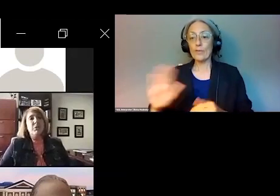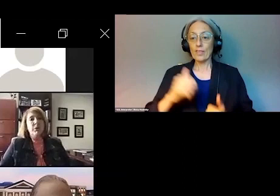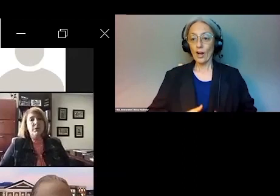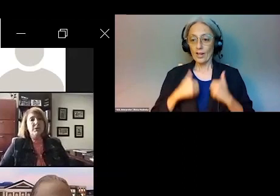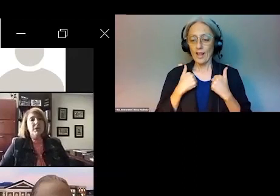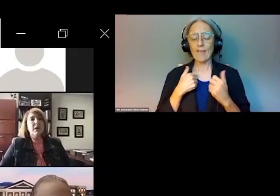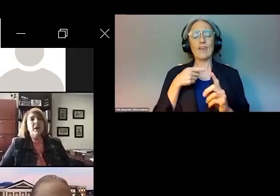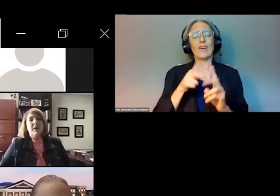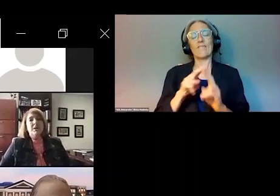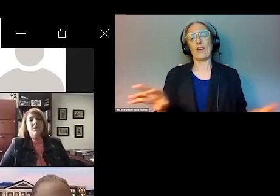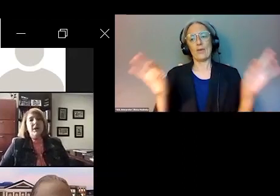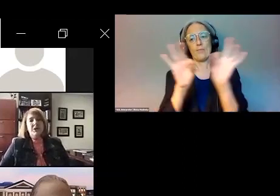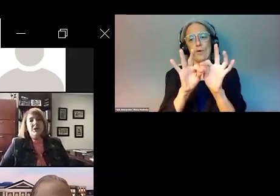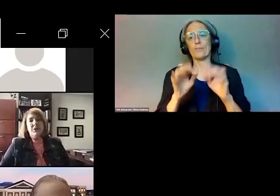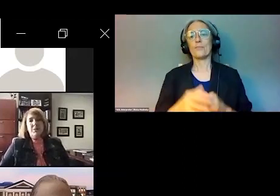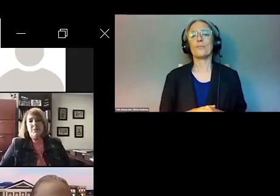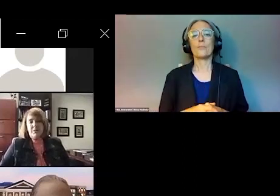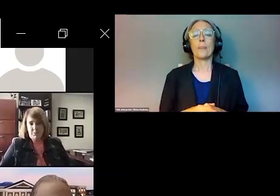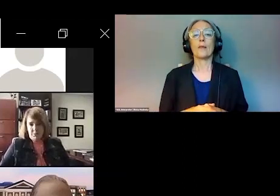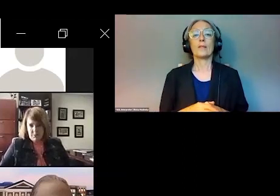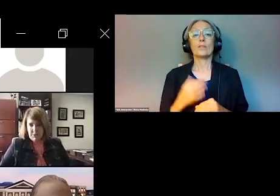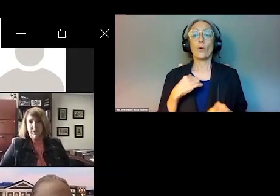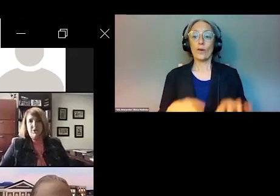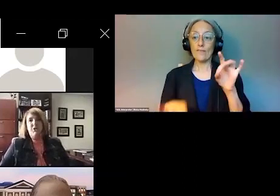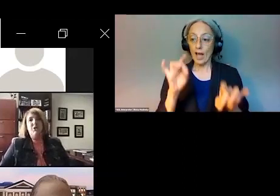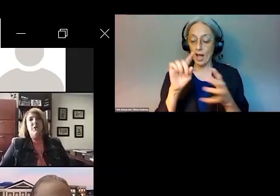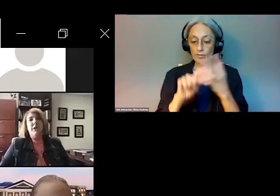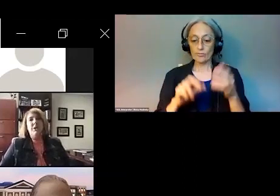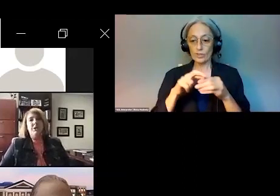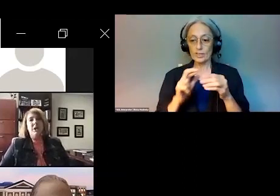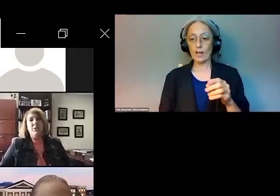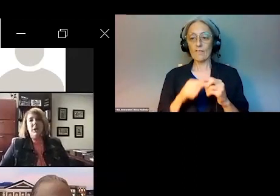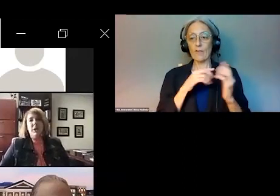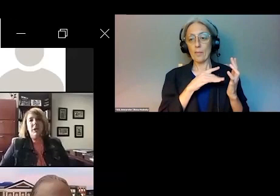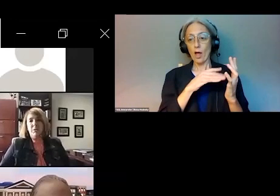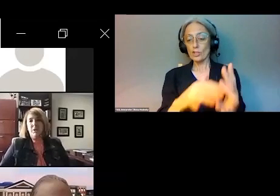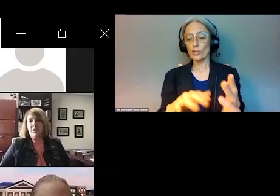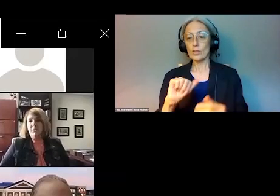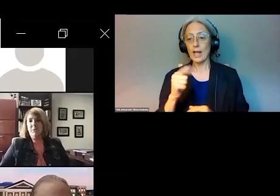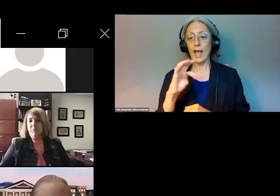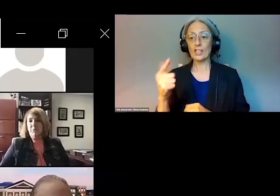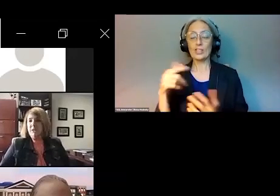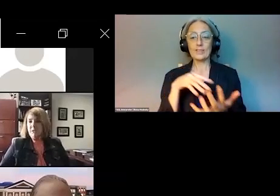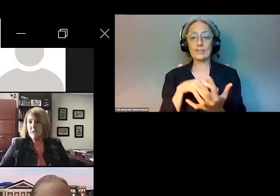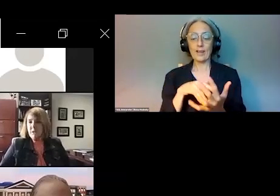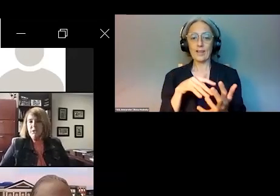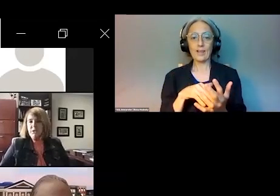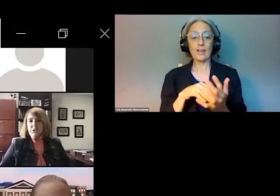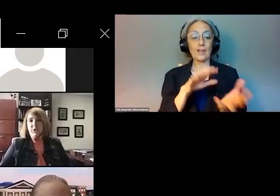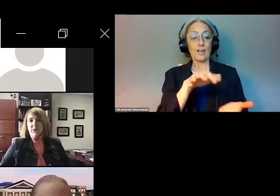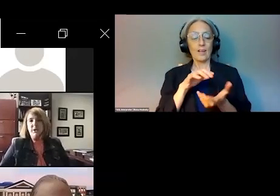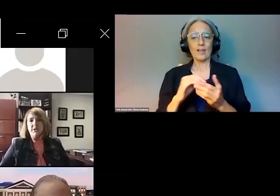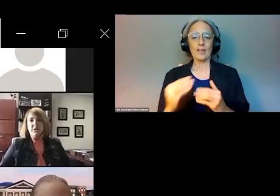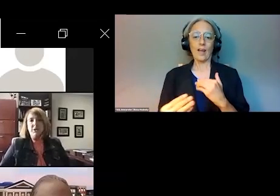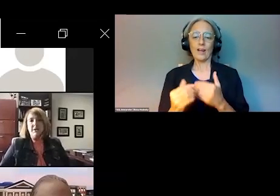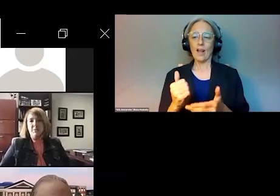utmost importance. And so findings from this longitudinal aging study really can inform the development of predictive models for